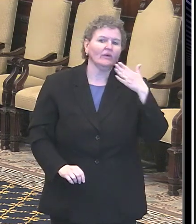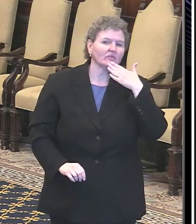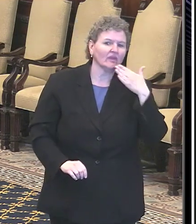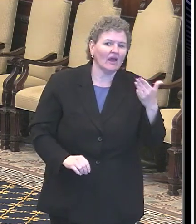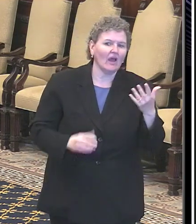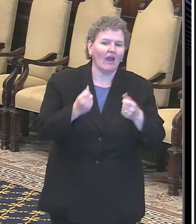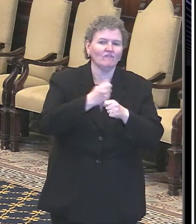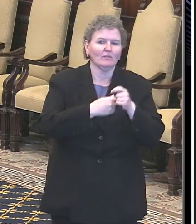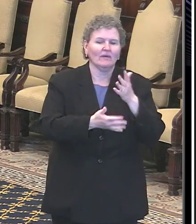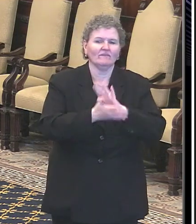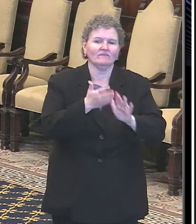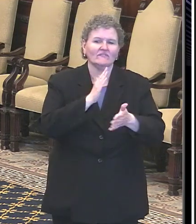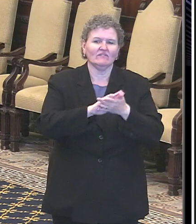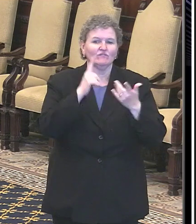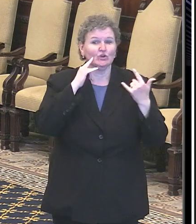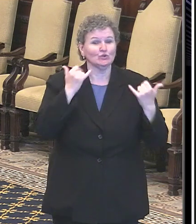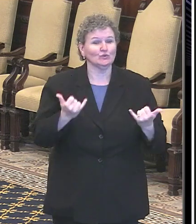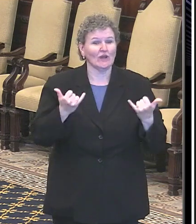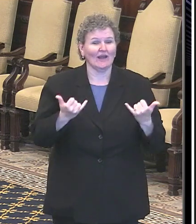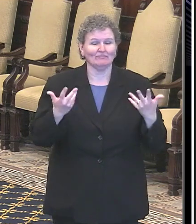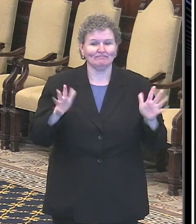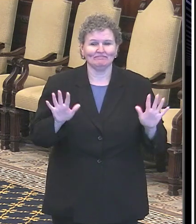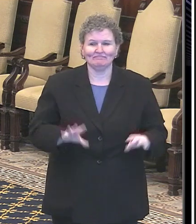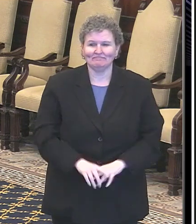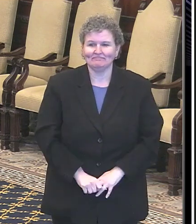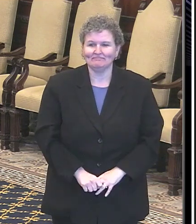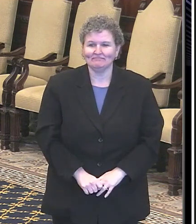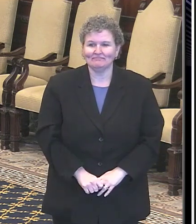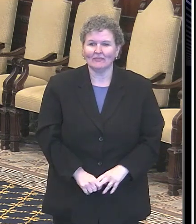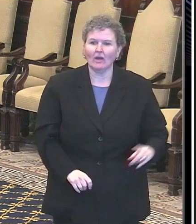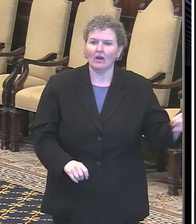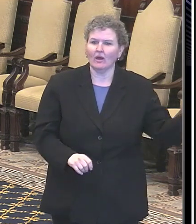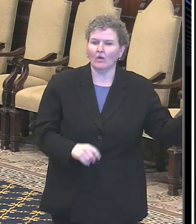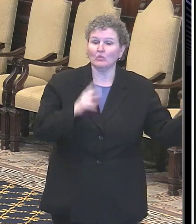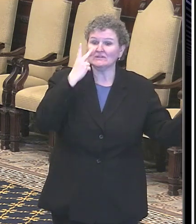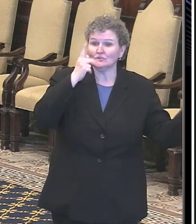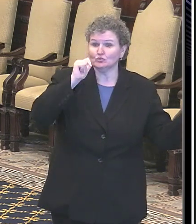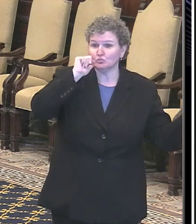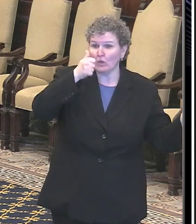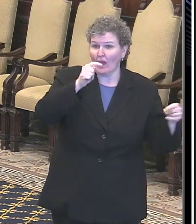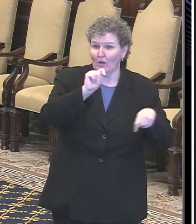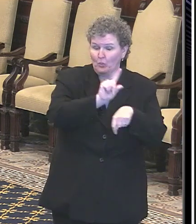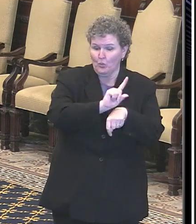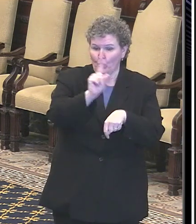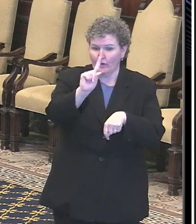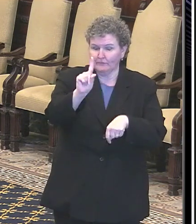That concludes today's daily briefing, and we will return tomorrow at 1 p.m.